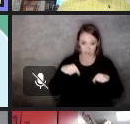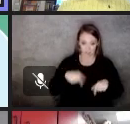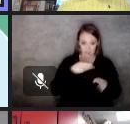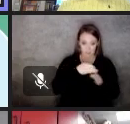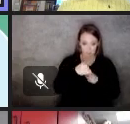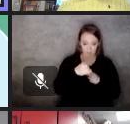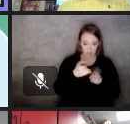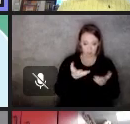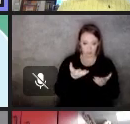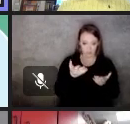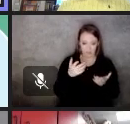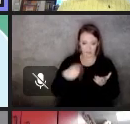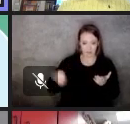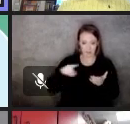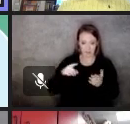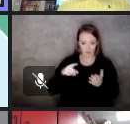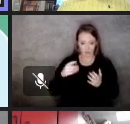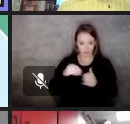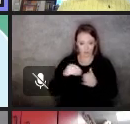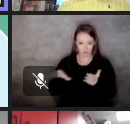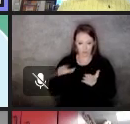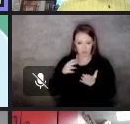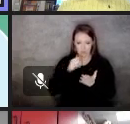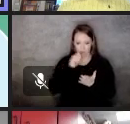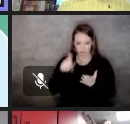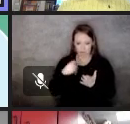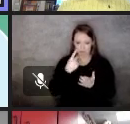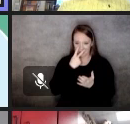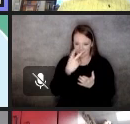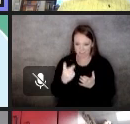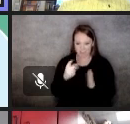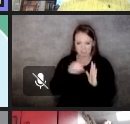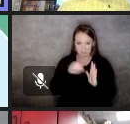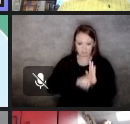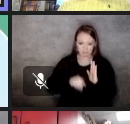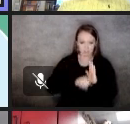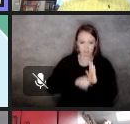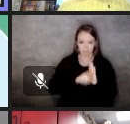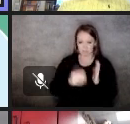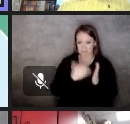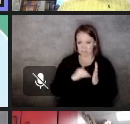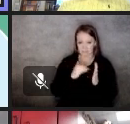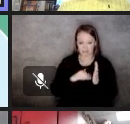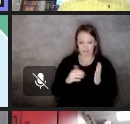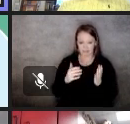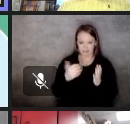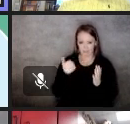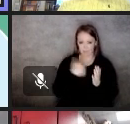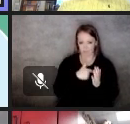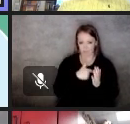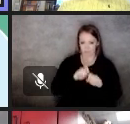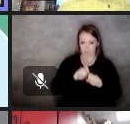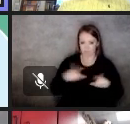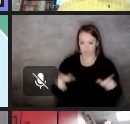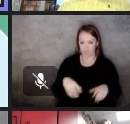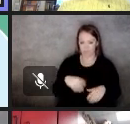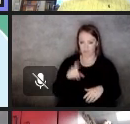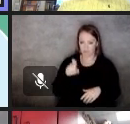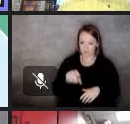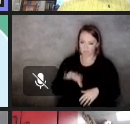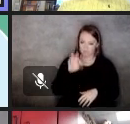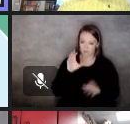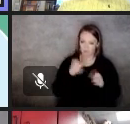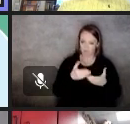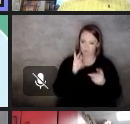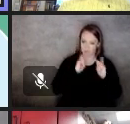with the negativity that's being brought out. You've got to find that group of people that's positive